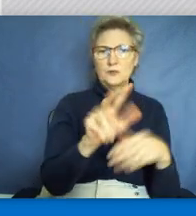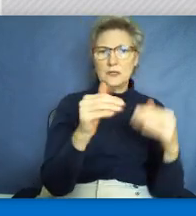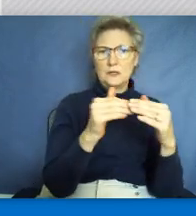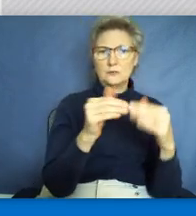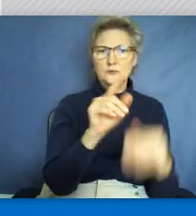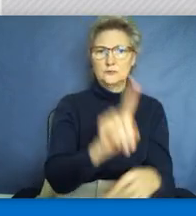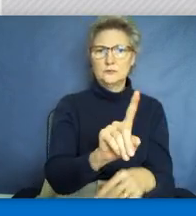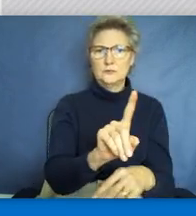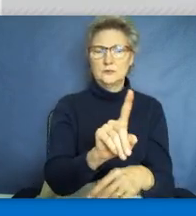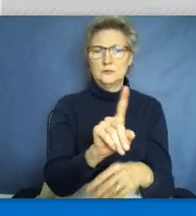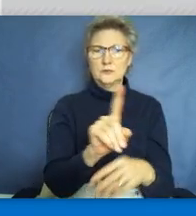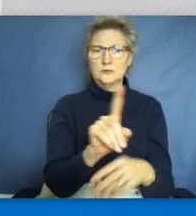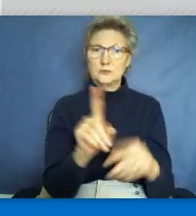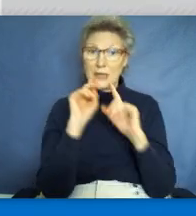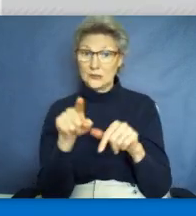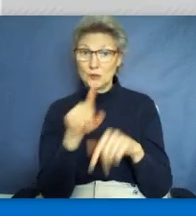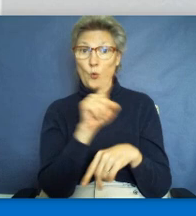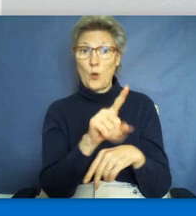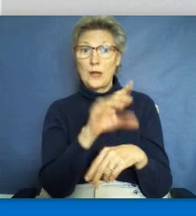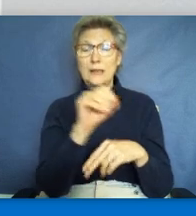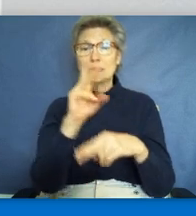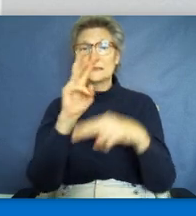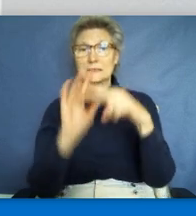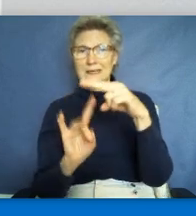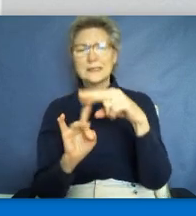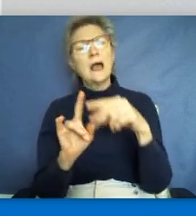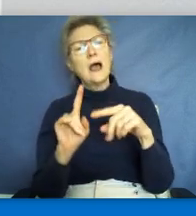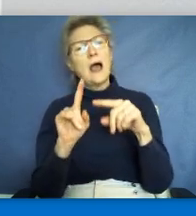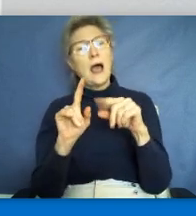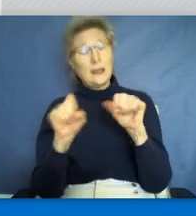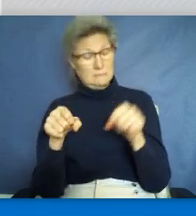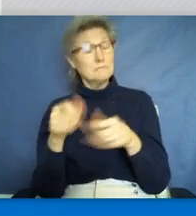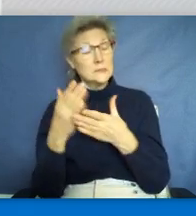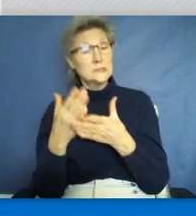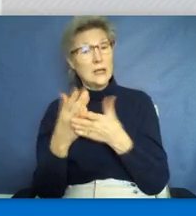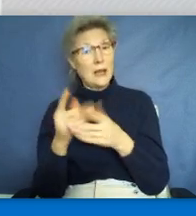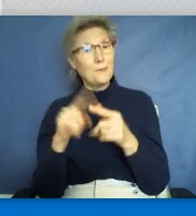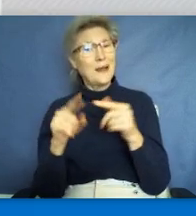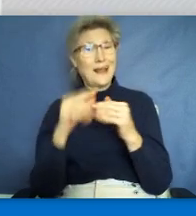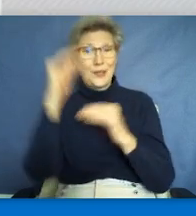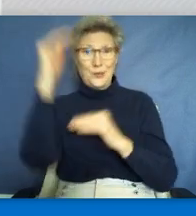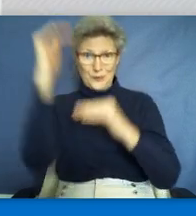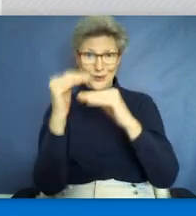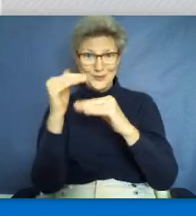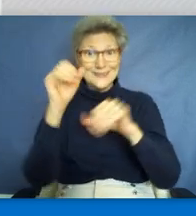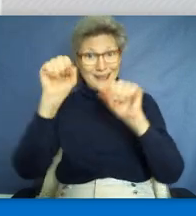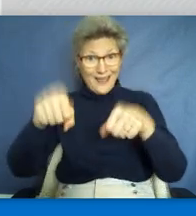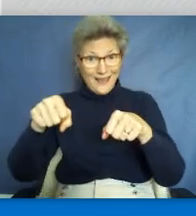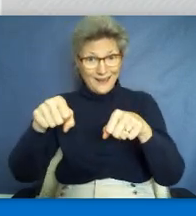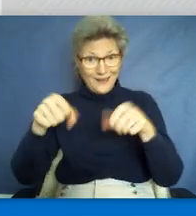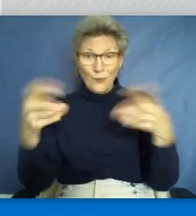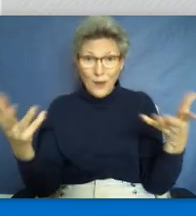1. Now I could stop there, but I could also rename this